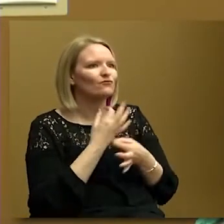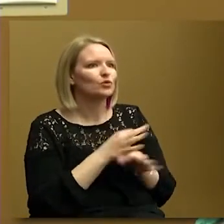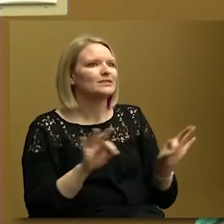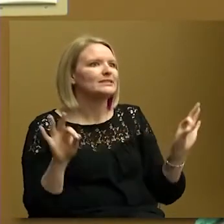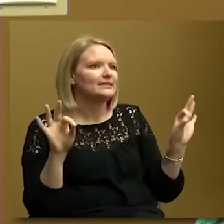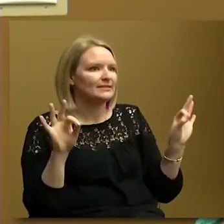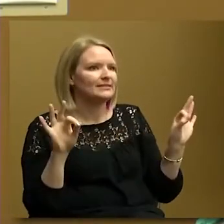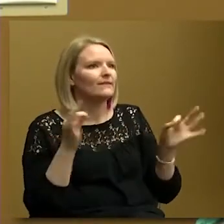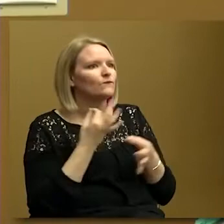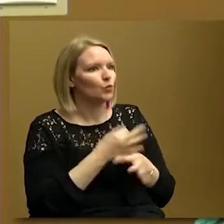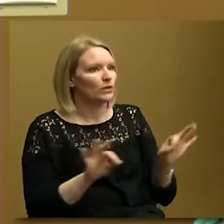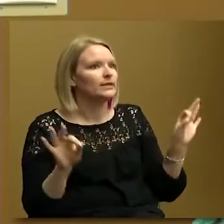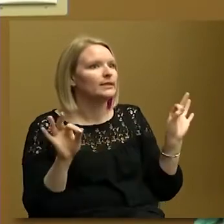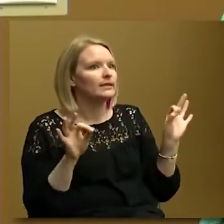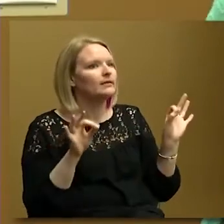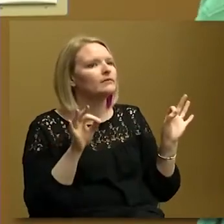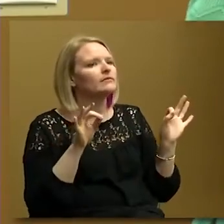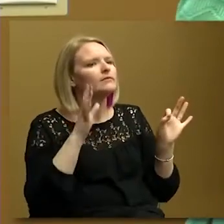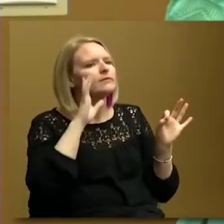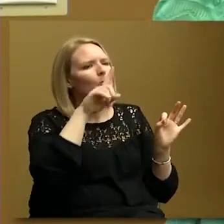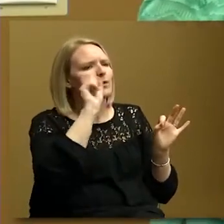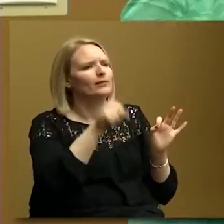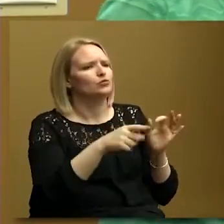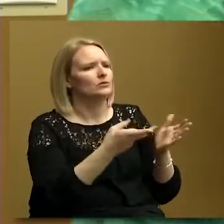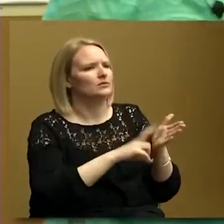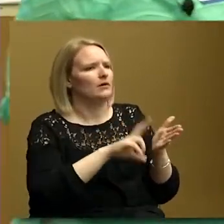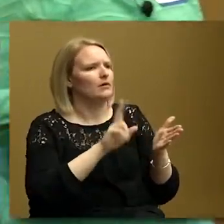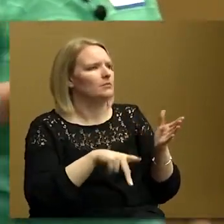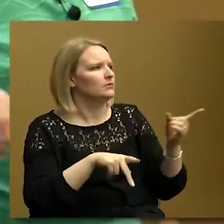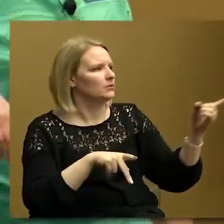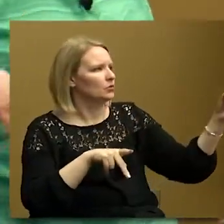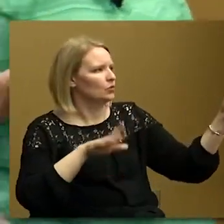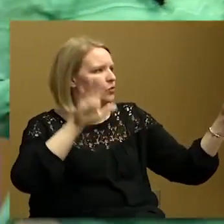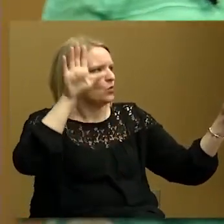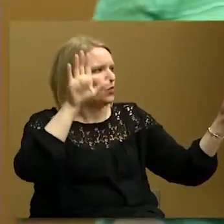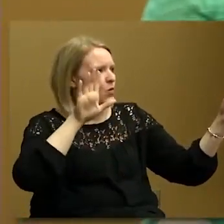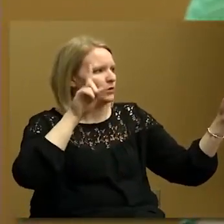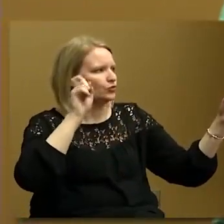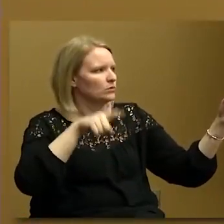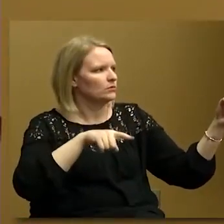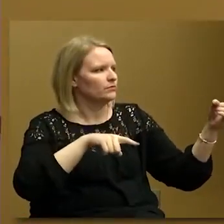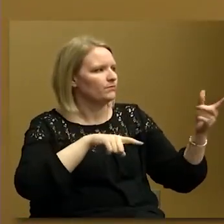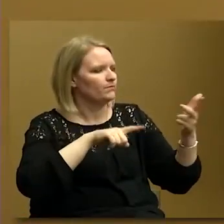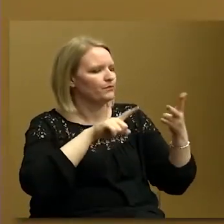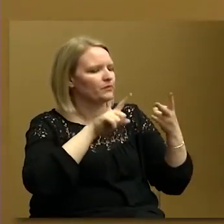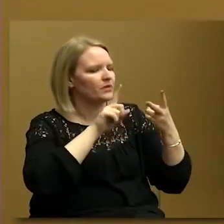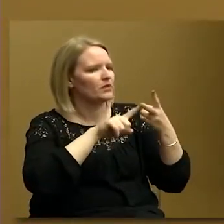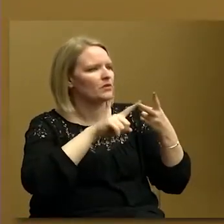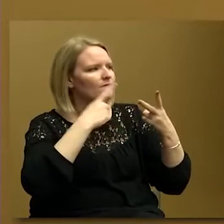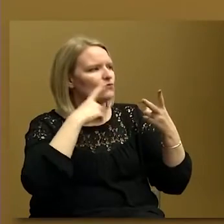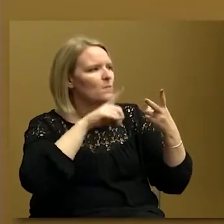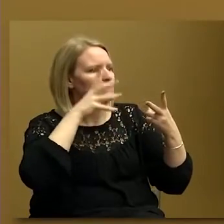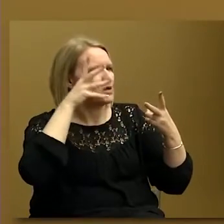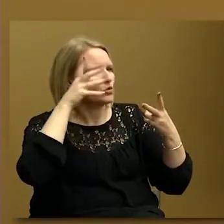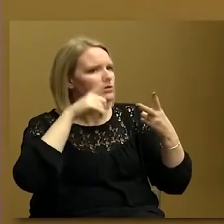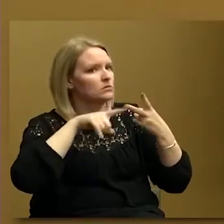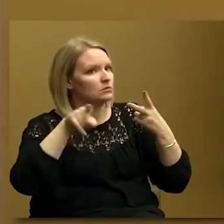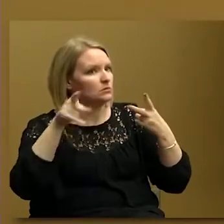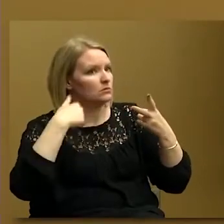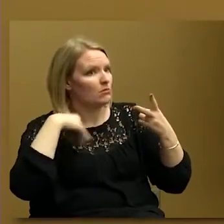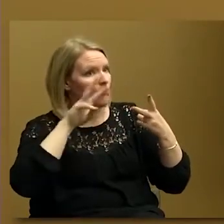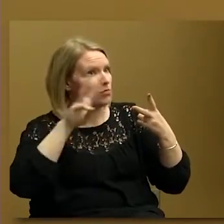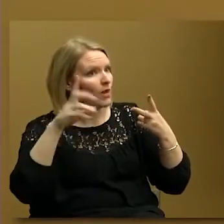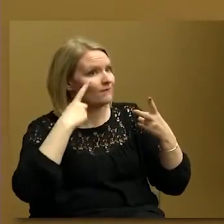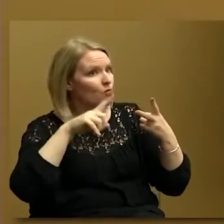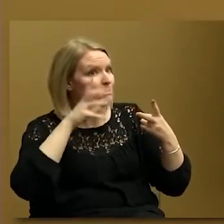free. They're going to ask you to sign up. Yes? The second version was for the parents, is this online This online